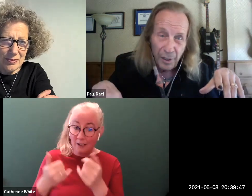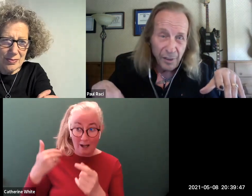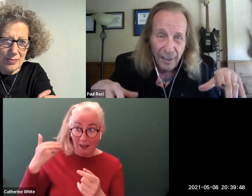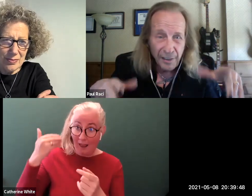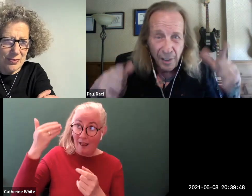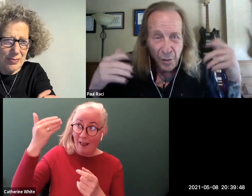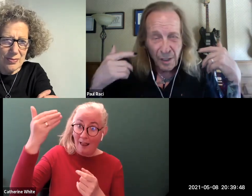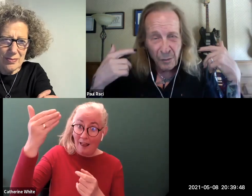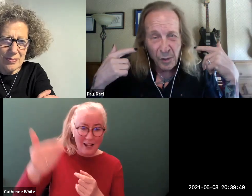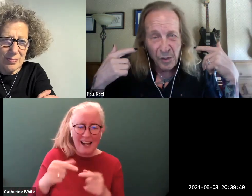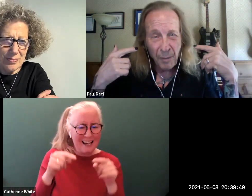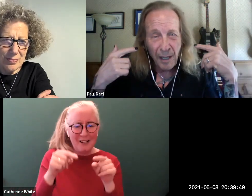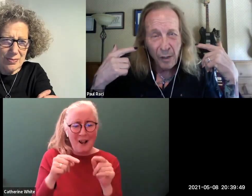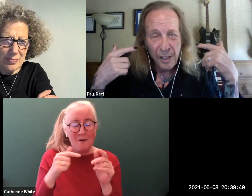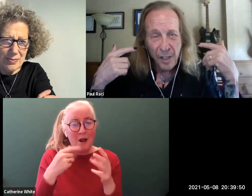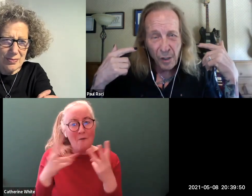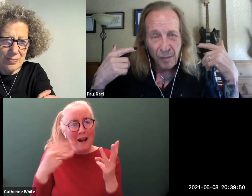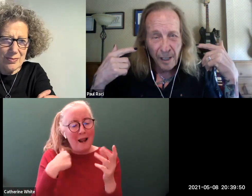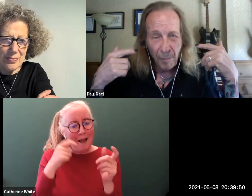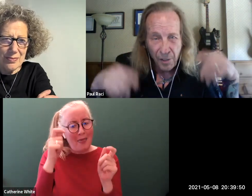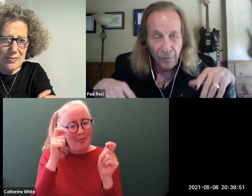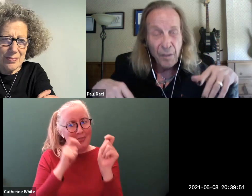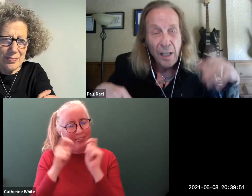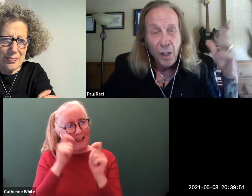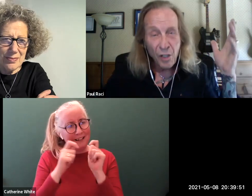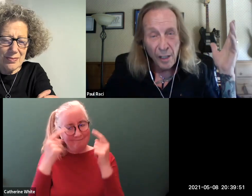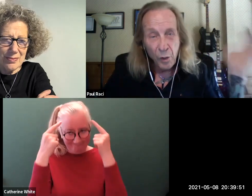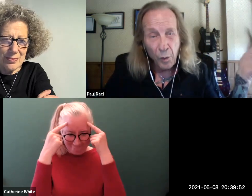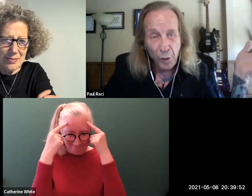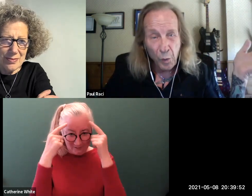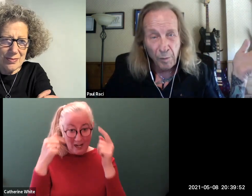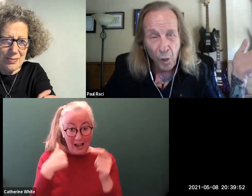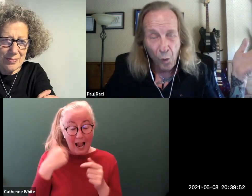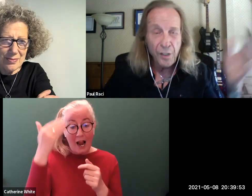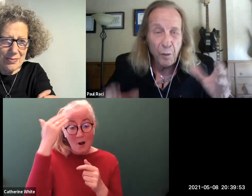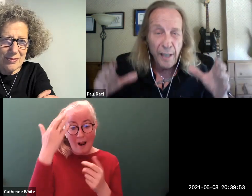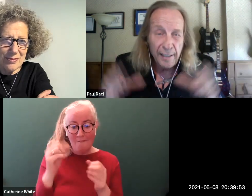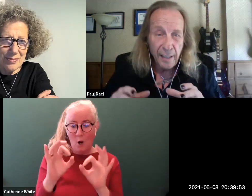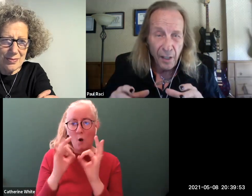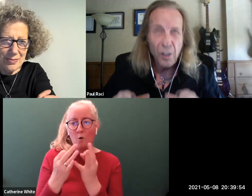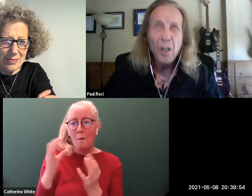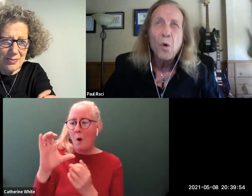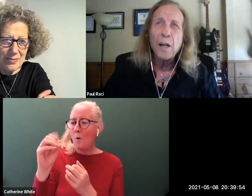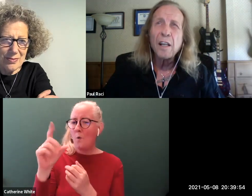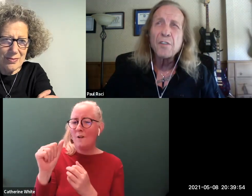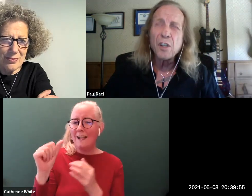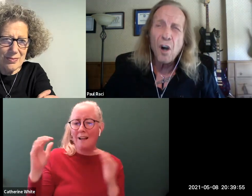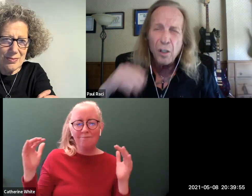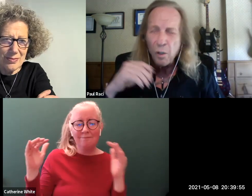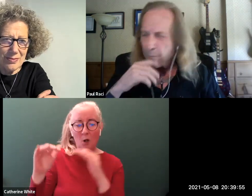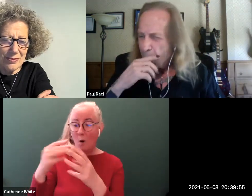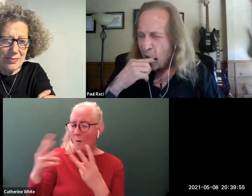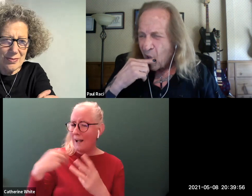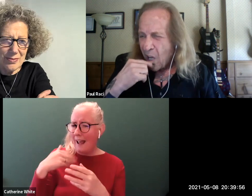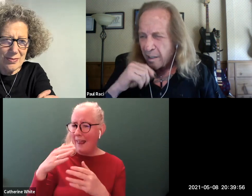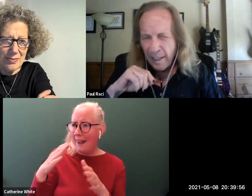horrible that you when you think about how easy I could have made it on myself, because I knew there was a group of coders that were getting together. When I left